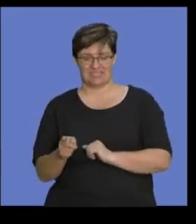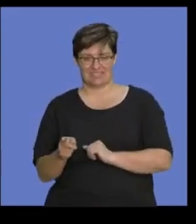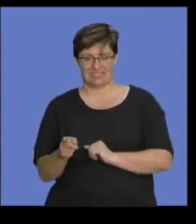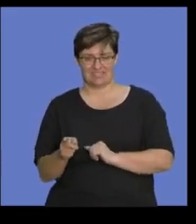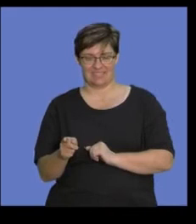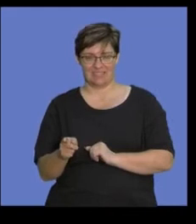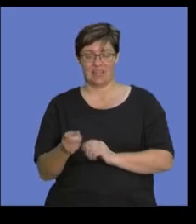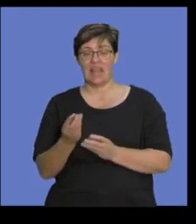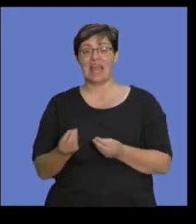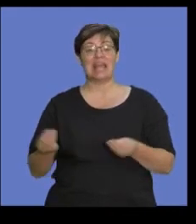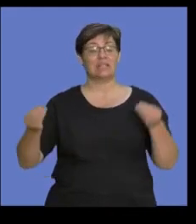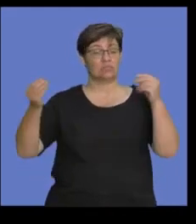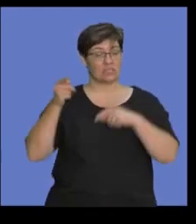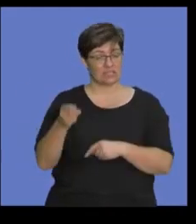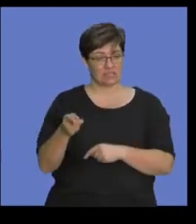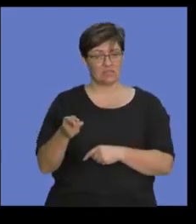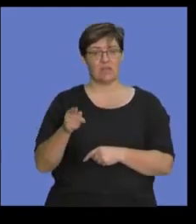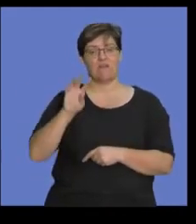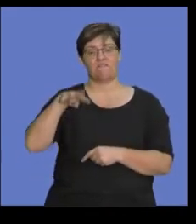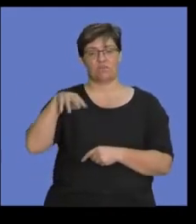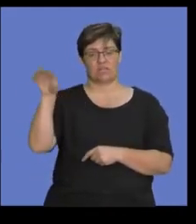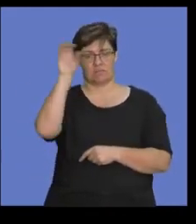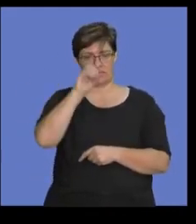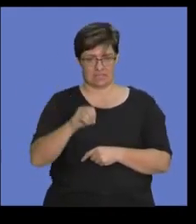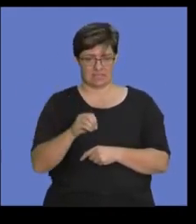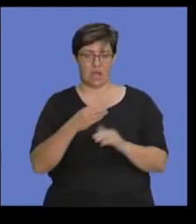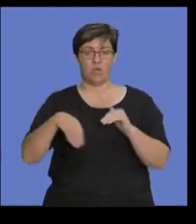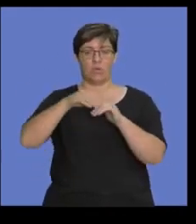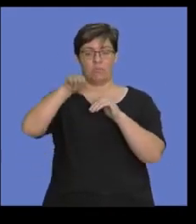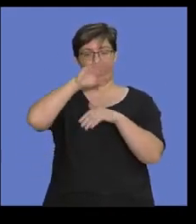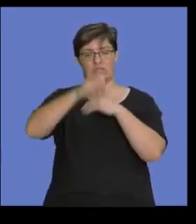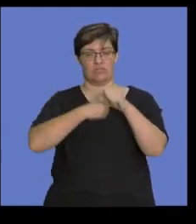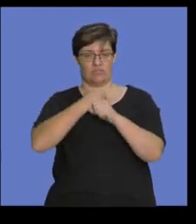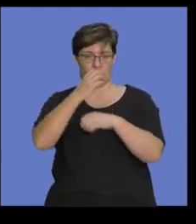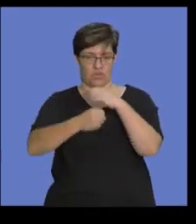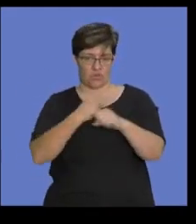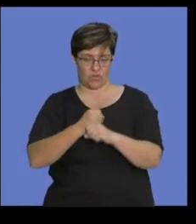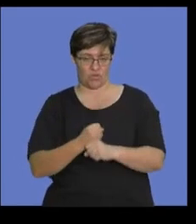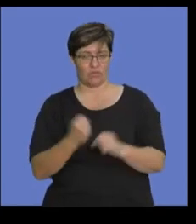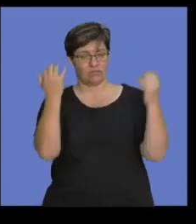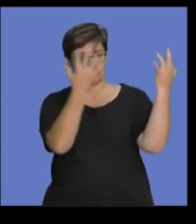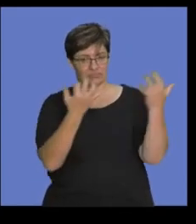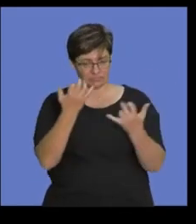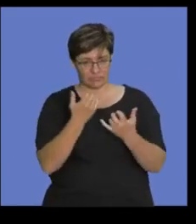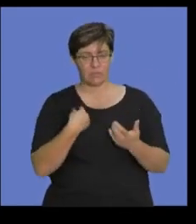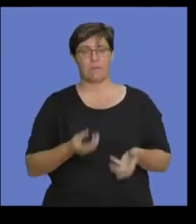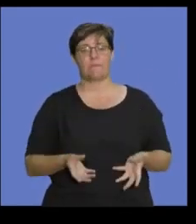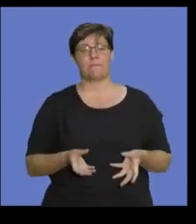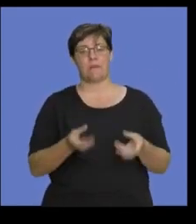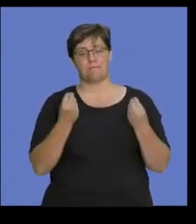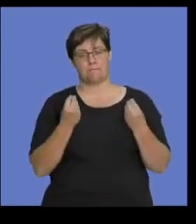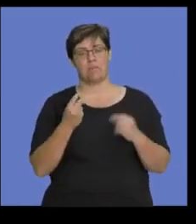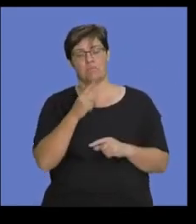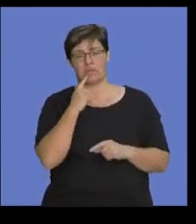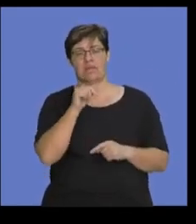pension fund where the interest that is earned is 14% compounded annually. Calculate how much he's going to